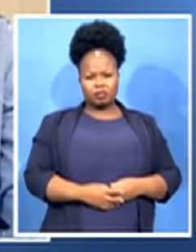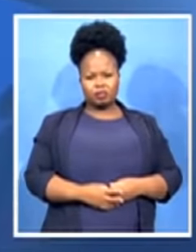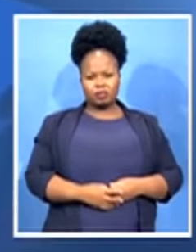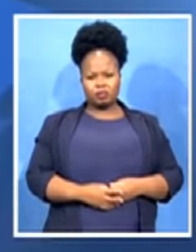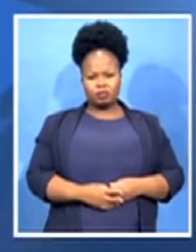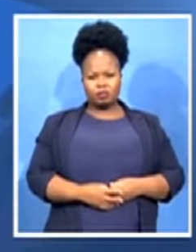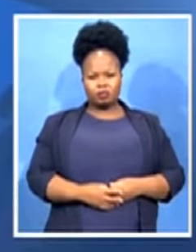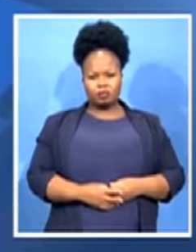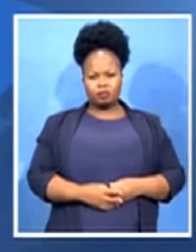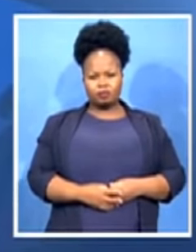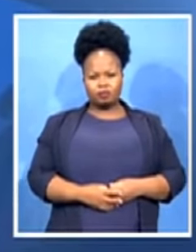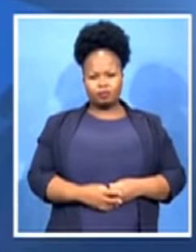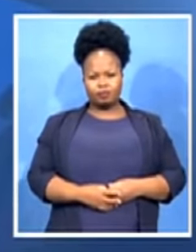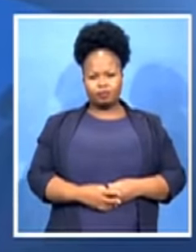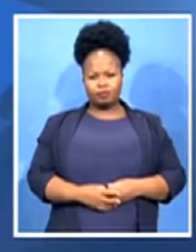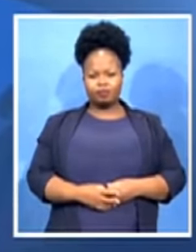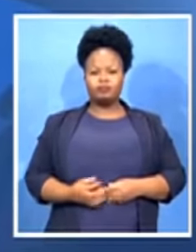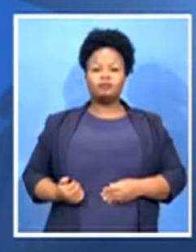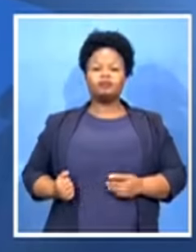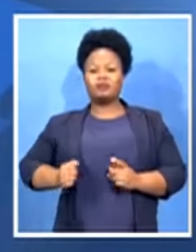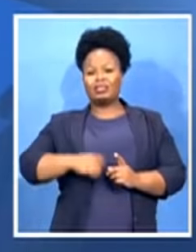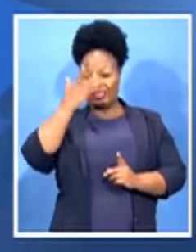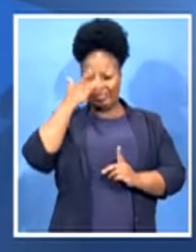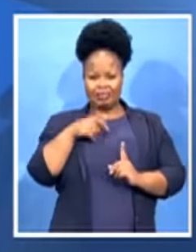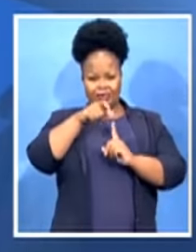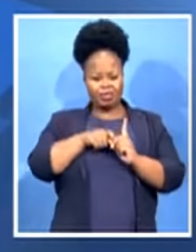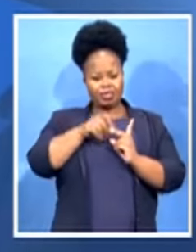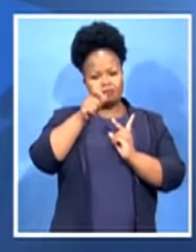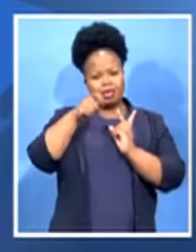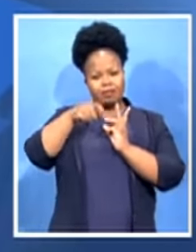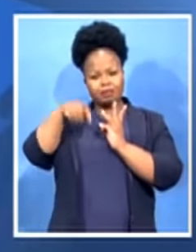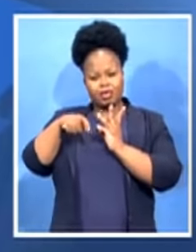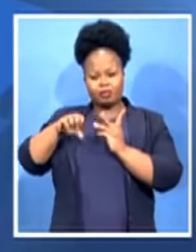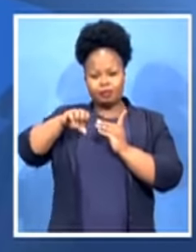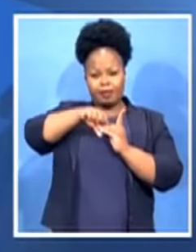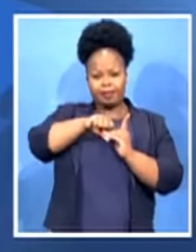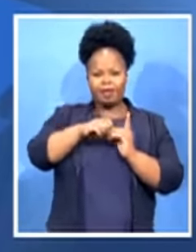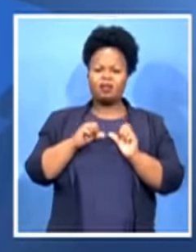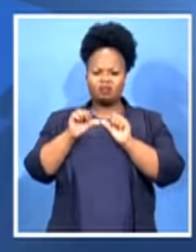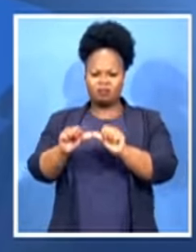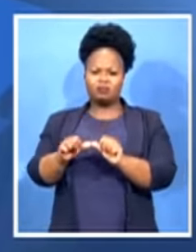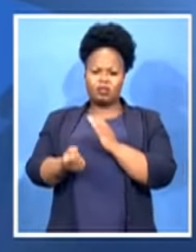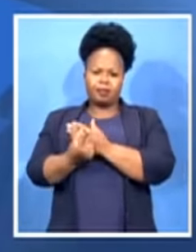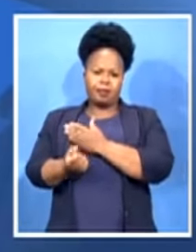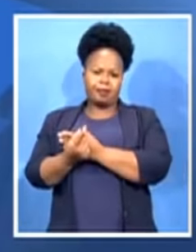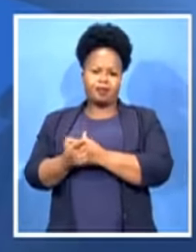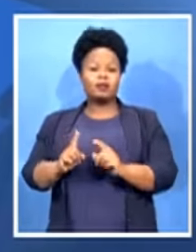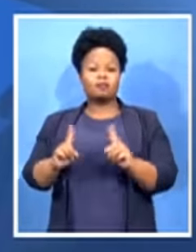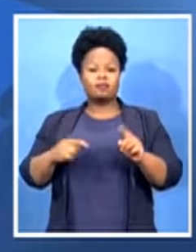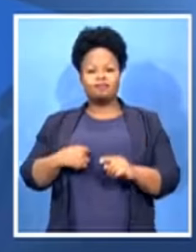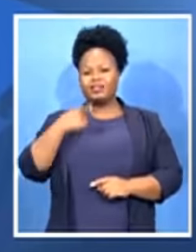Tracking and tracing is happening. But I said there are issues that we look at the symptoms of the